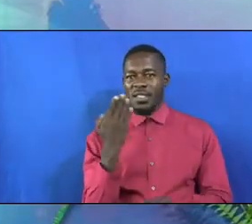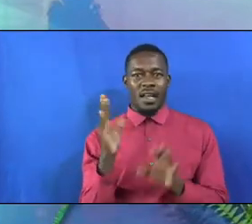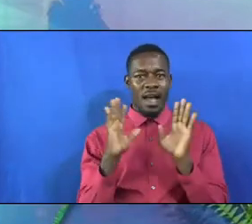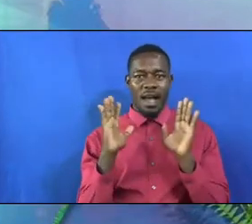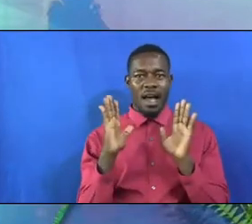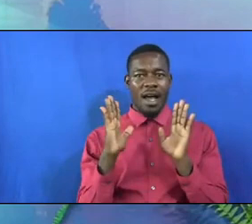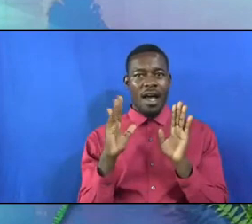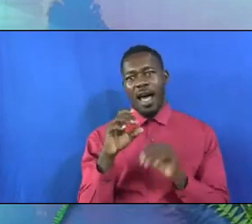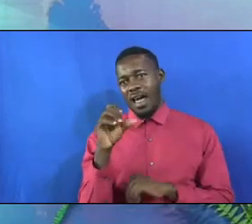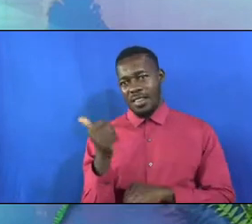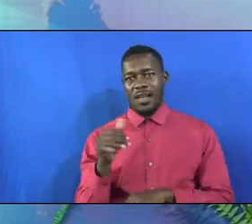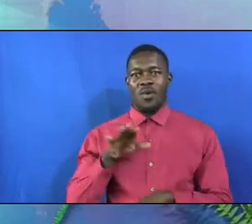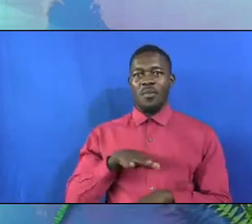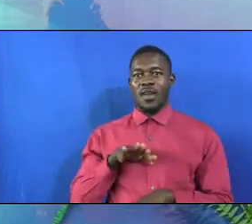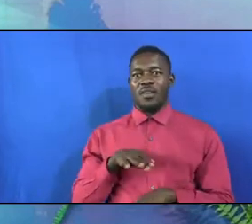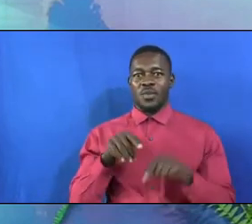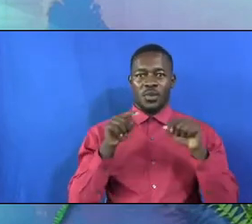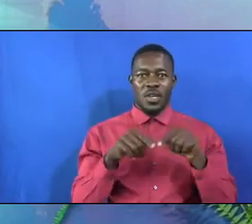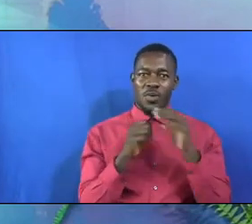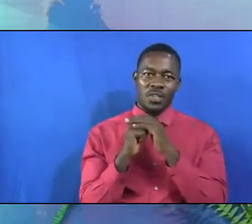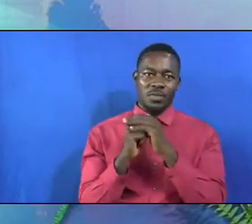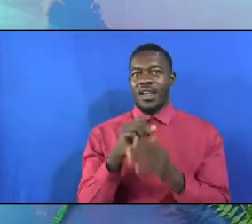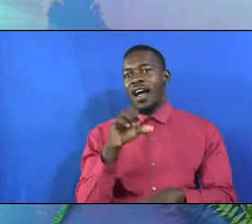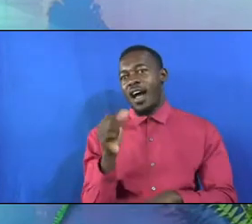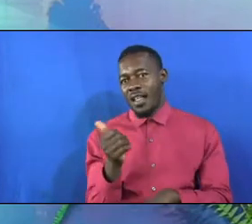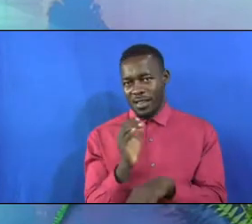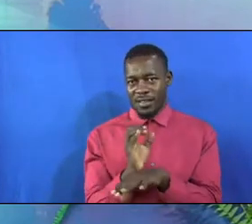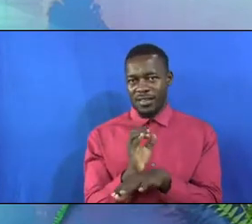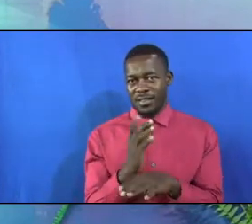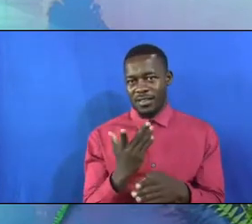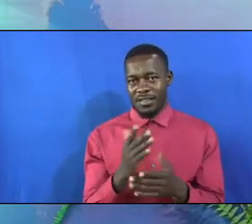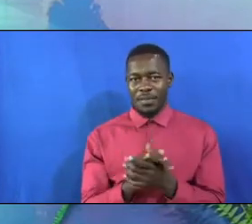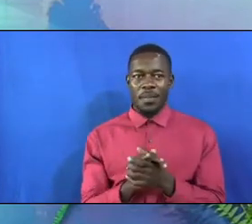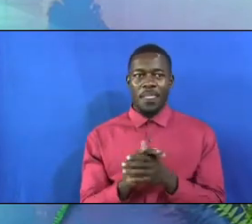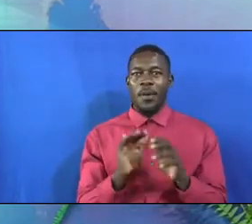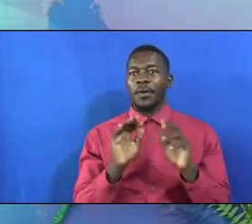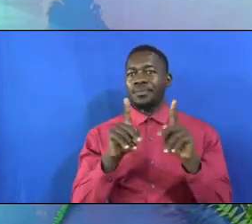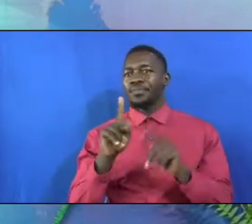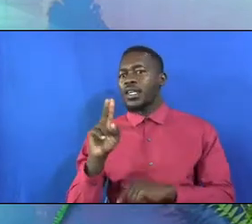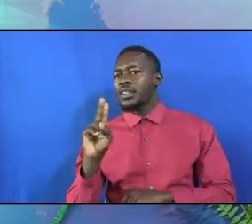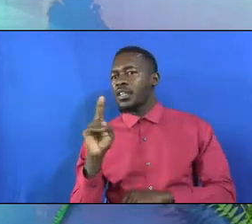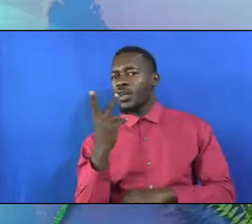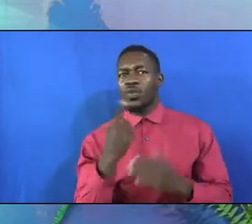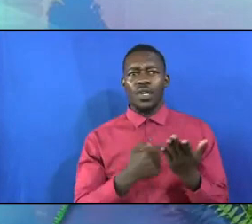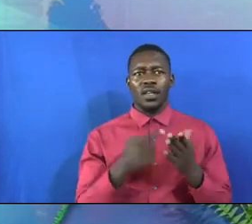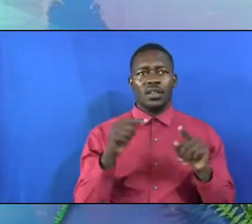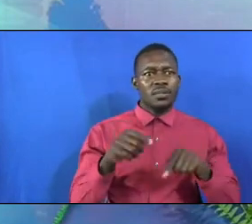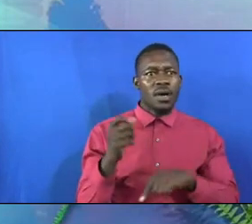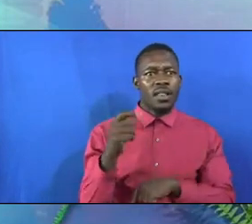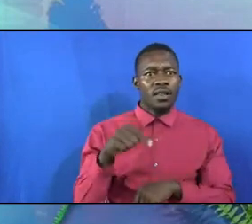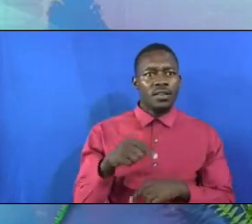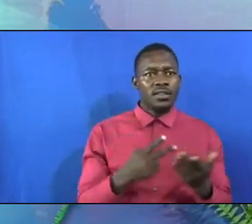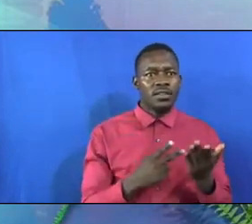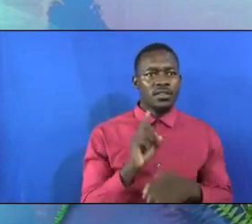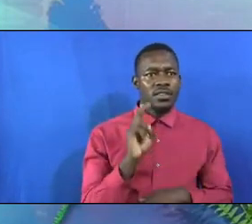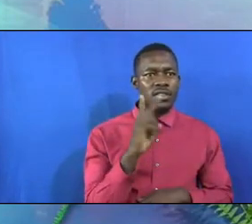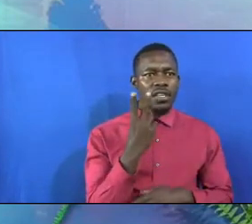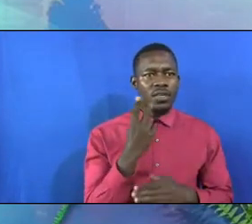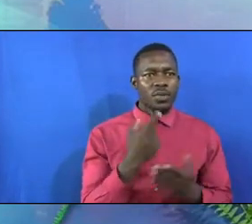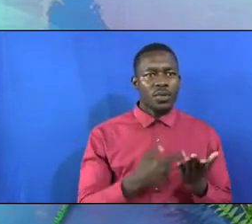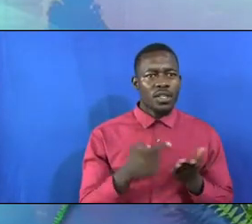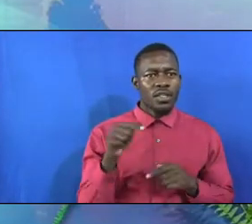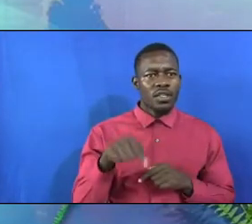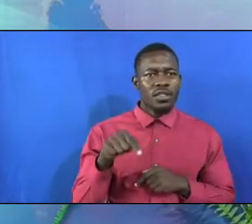You know, every year, in the second week of June, it